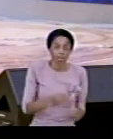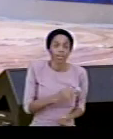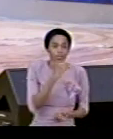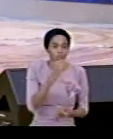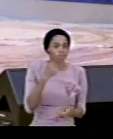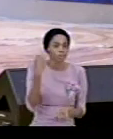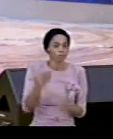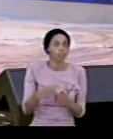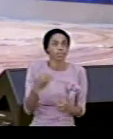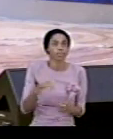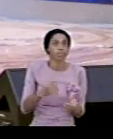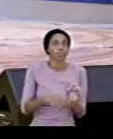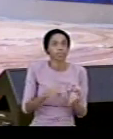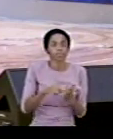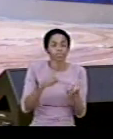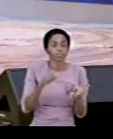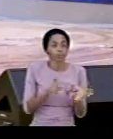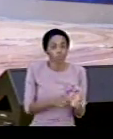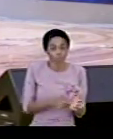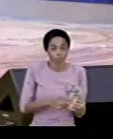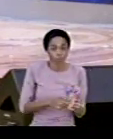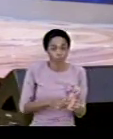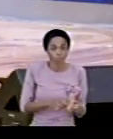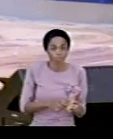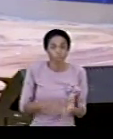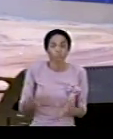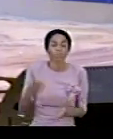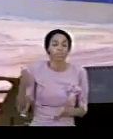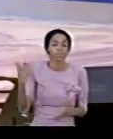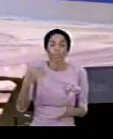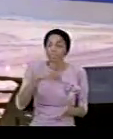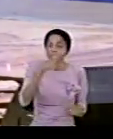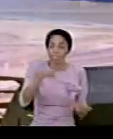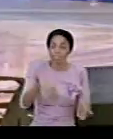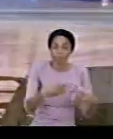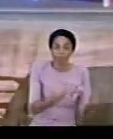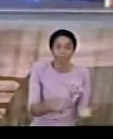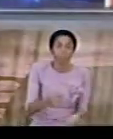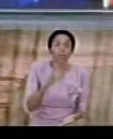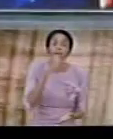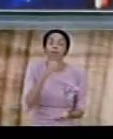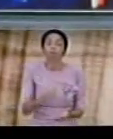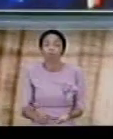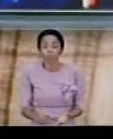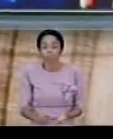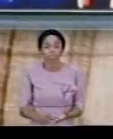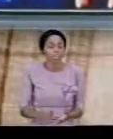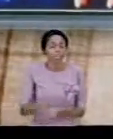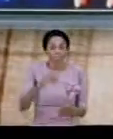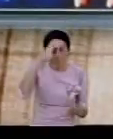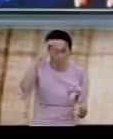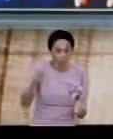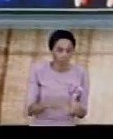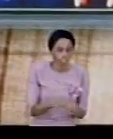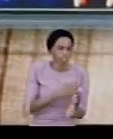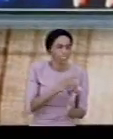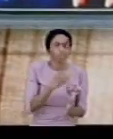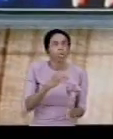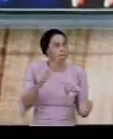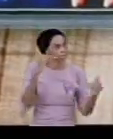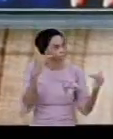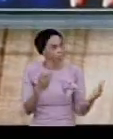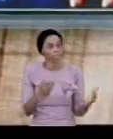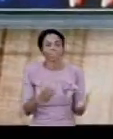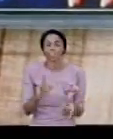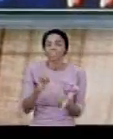covenant. They were given the old covenant, And they were expected to be obedient to